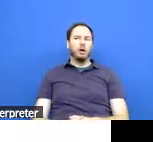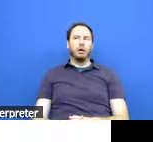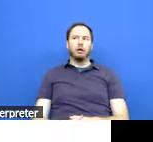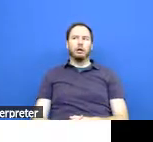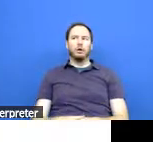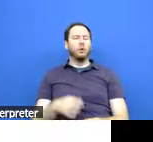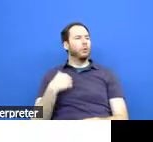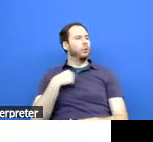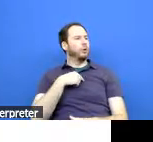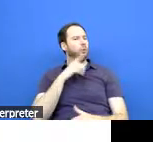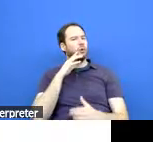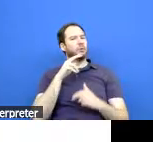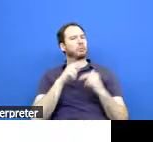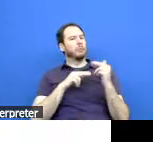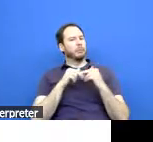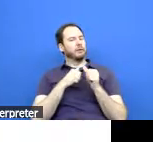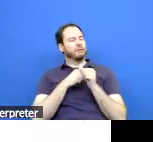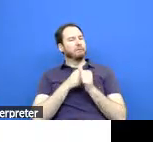affordable?